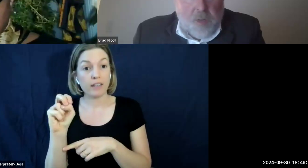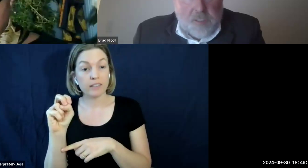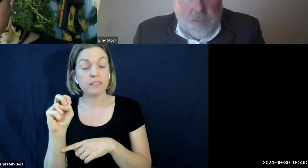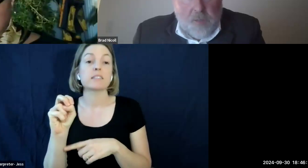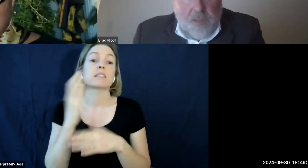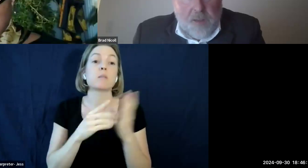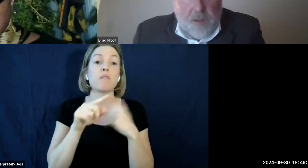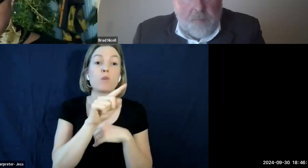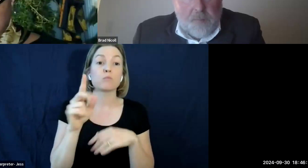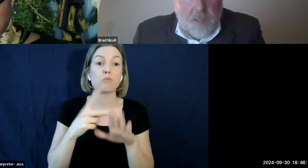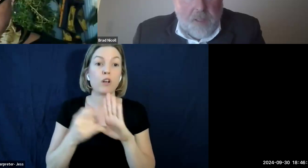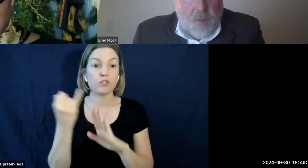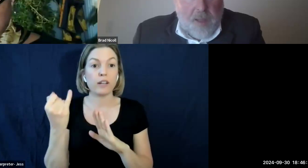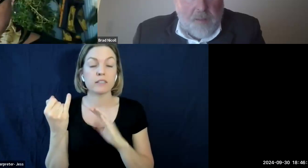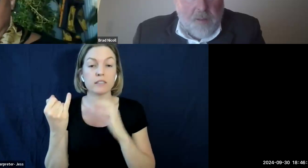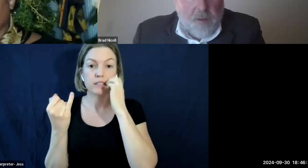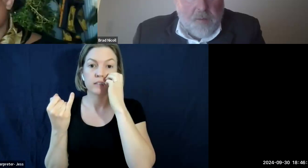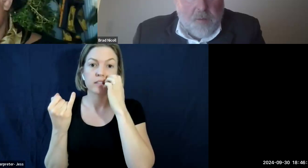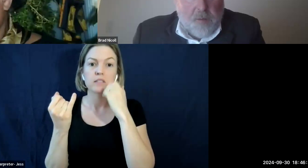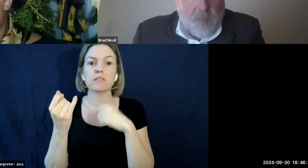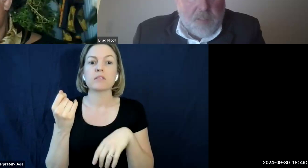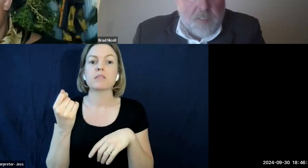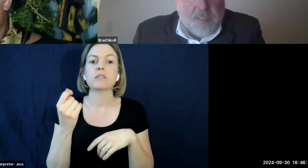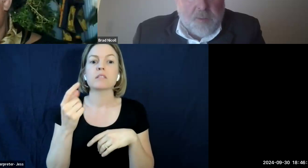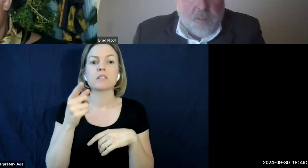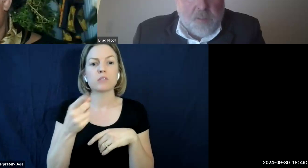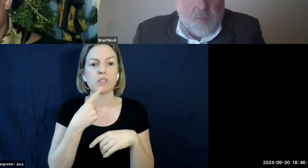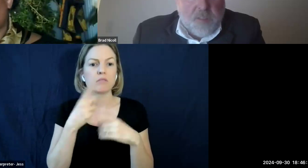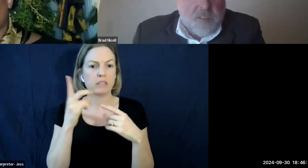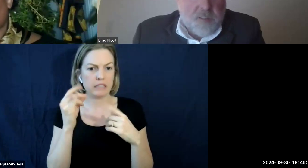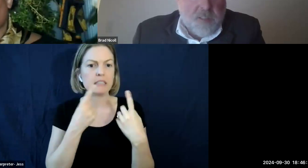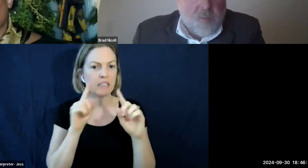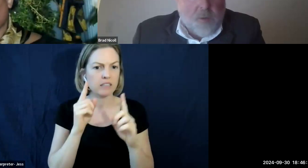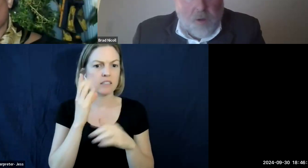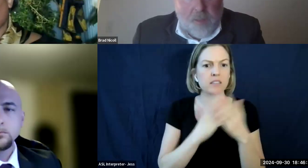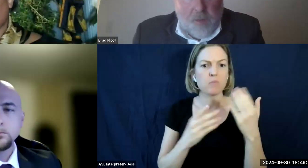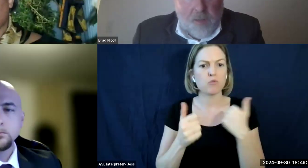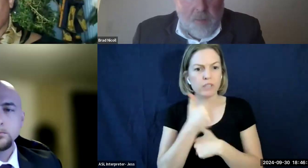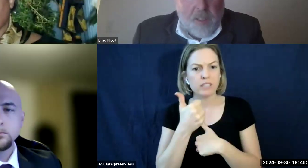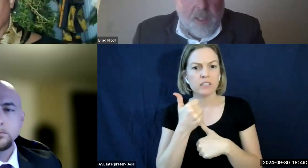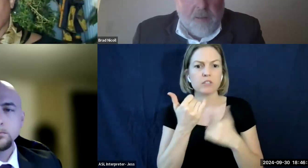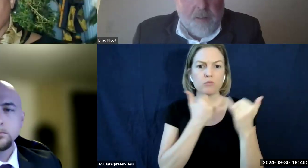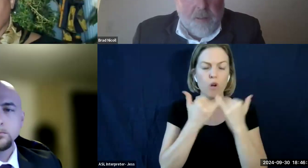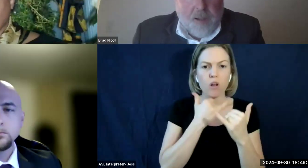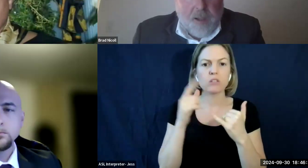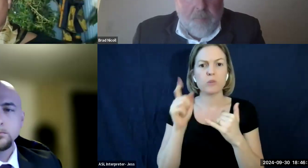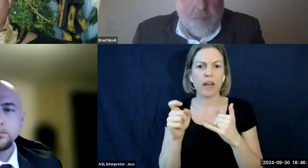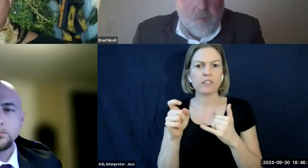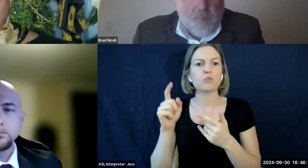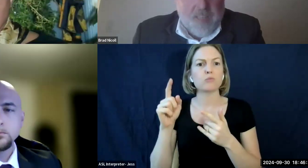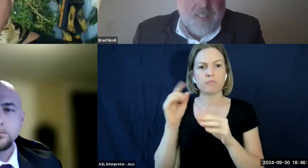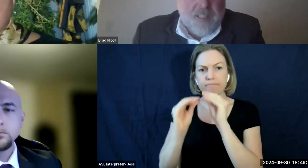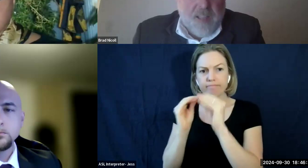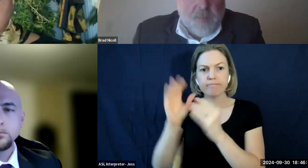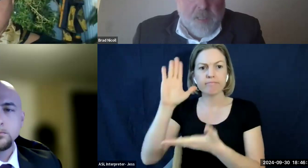those projects that you've had, you were claiming successes, were there some risks and things that went wrong that you needed to mitigate